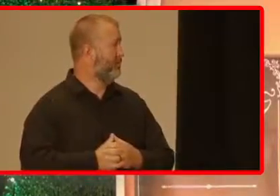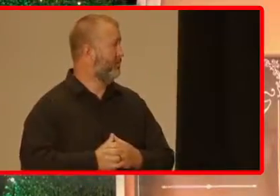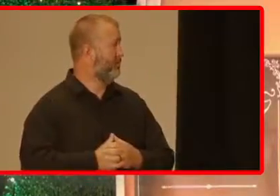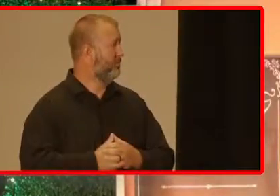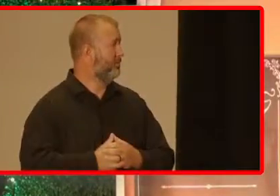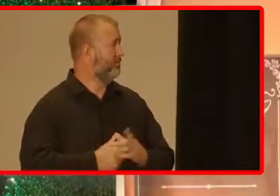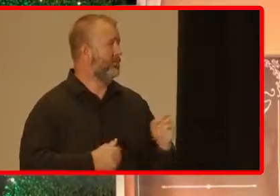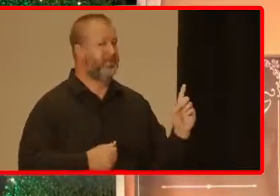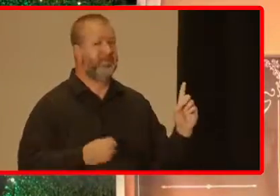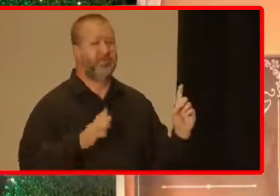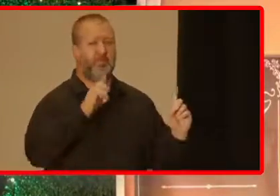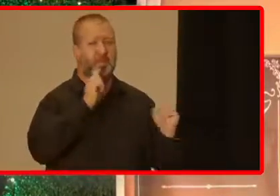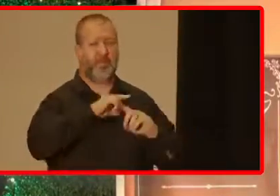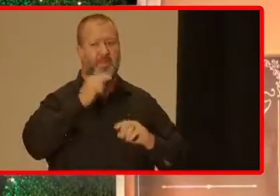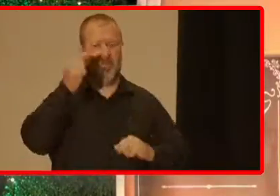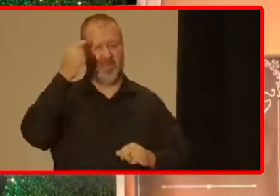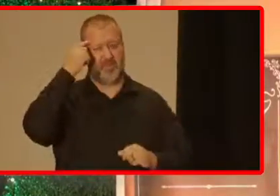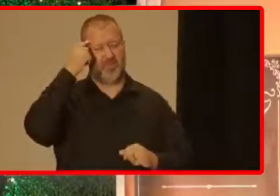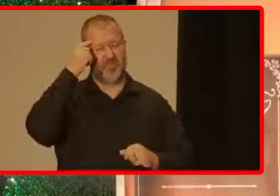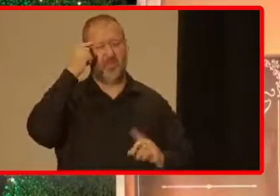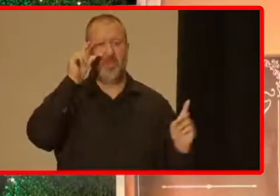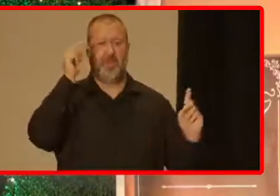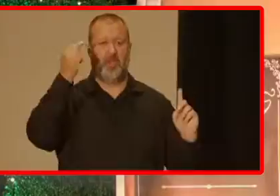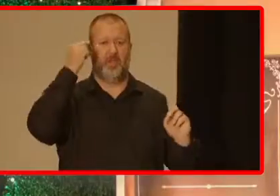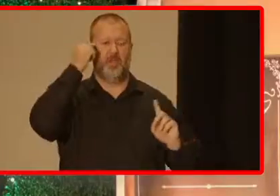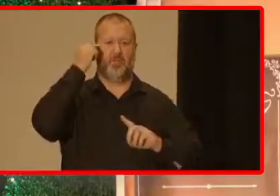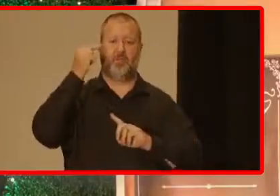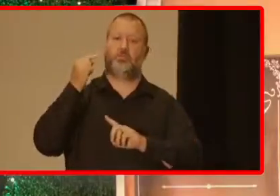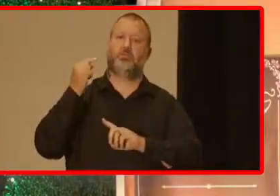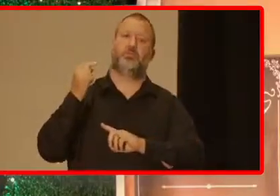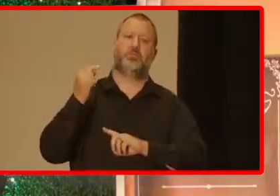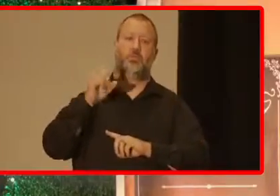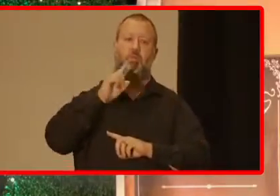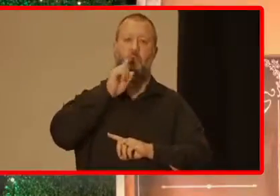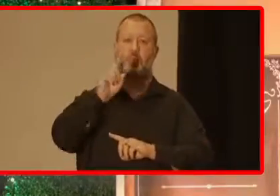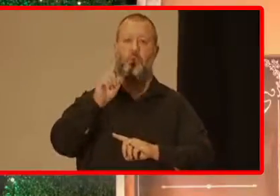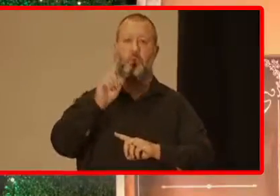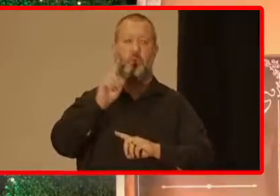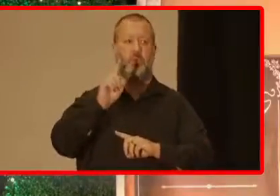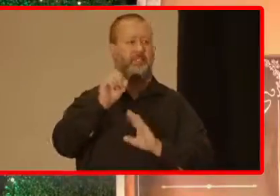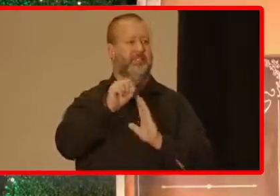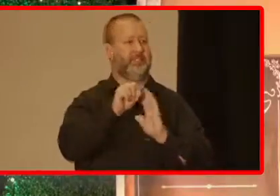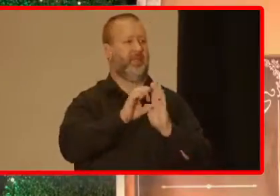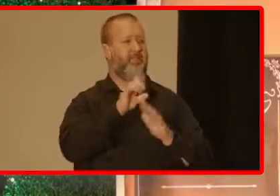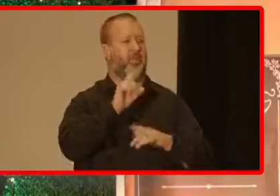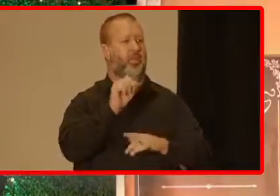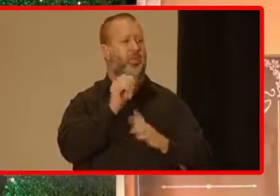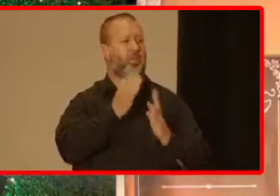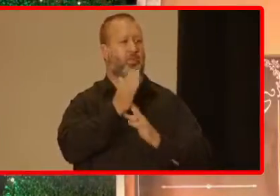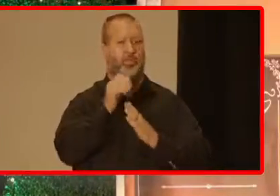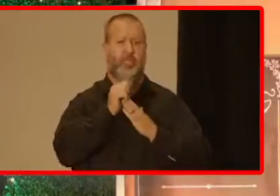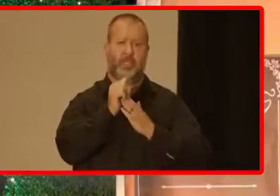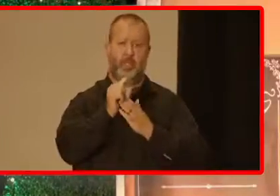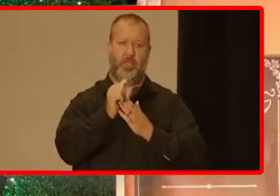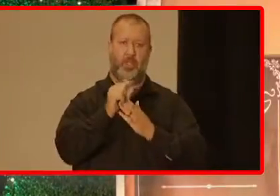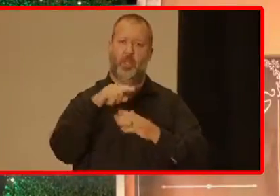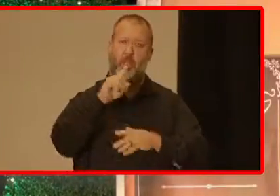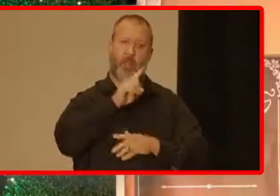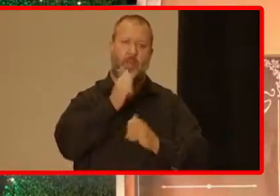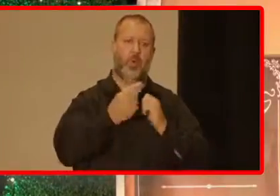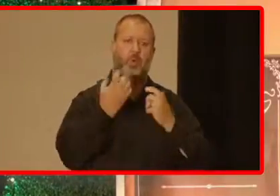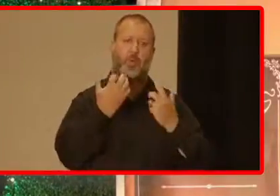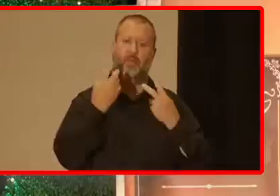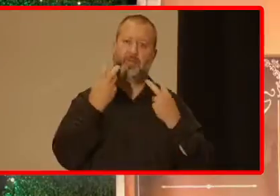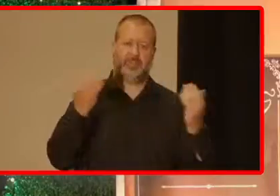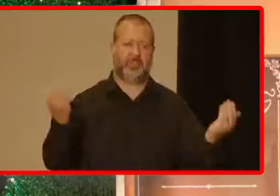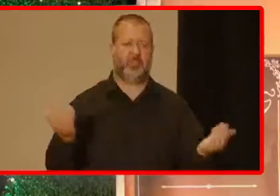I'm talking about our governor, a governor who has made the state of Florida, through his leadership, the place that everyone wants